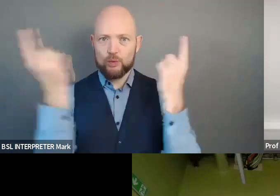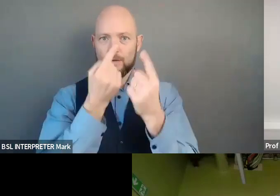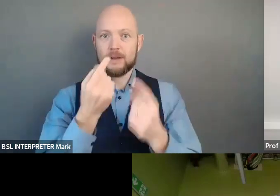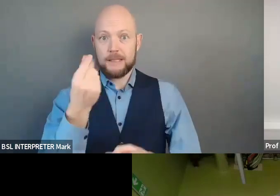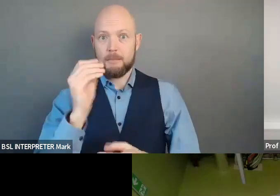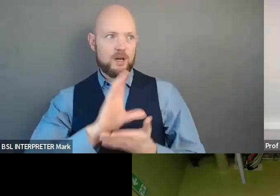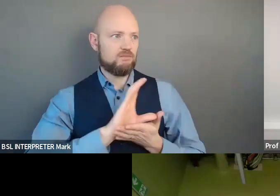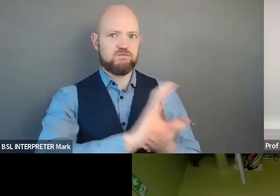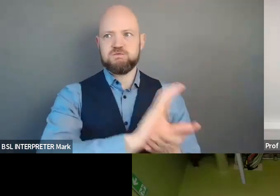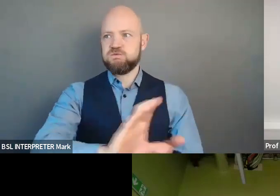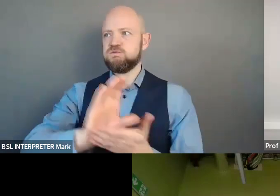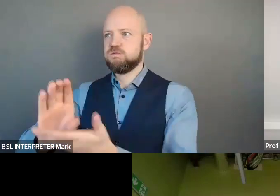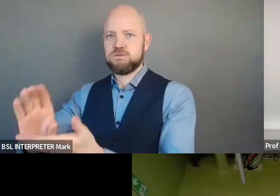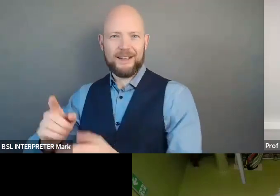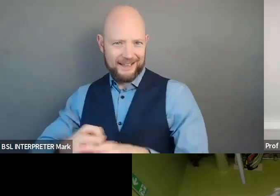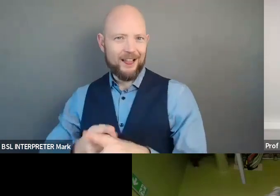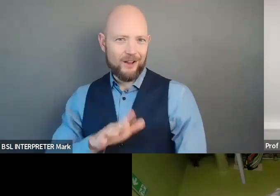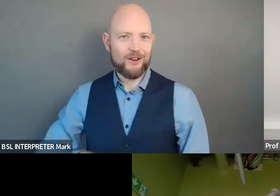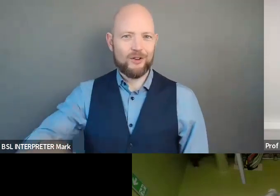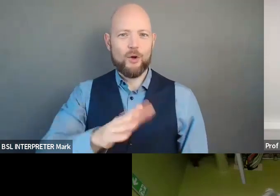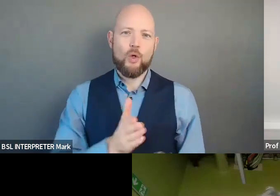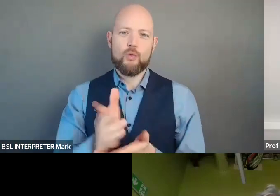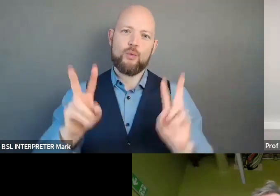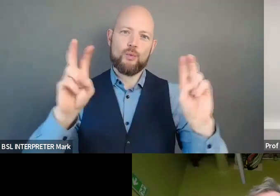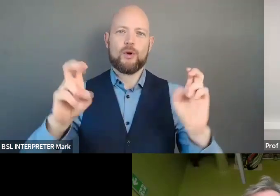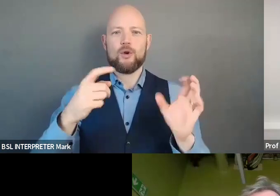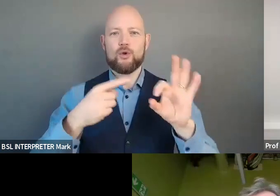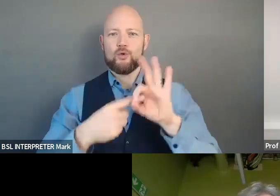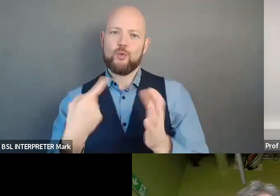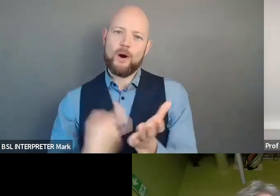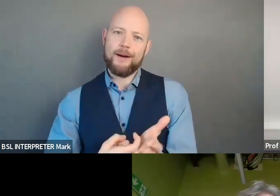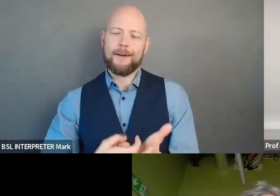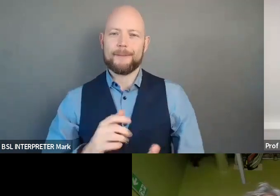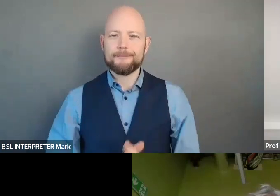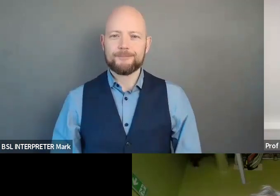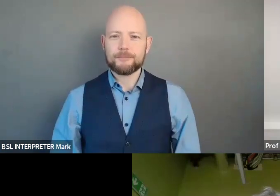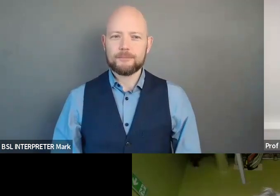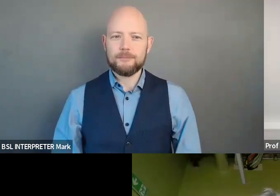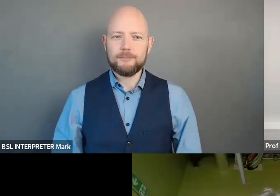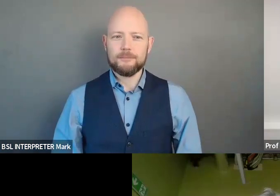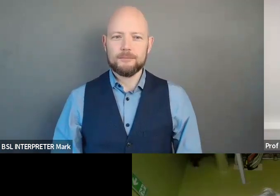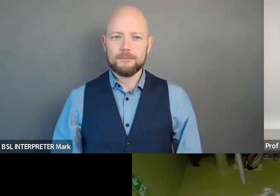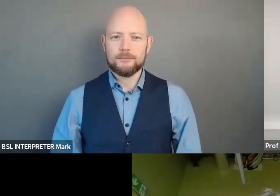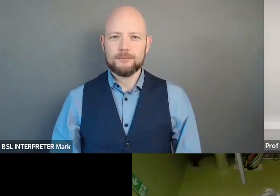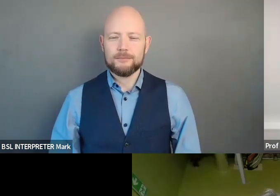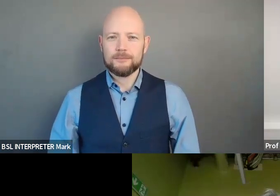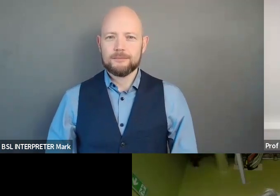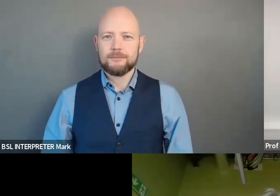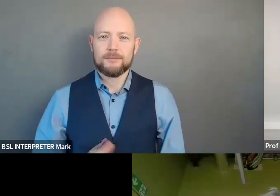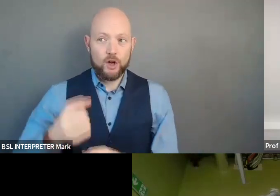in England, called QR, and helps the delivery of the equivalents in the devolved